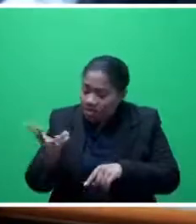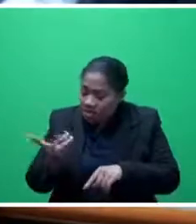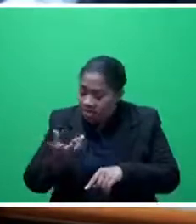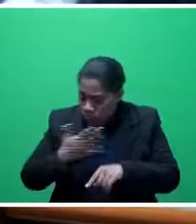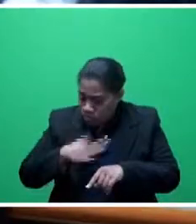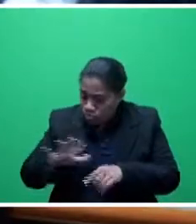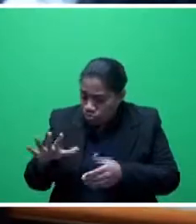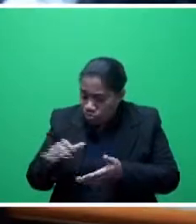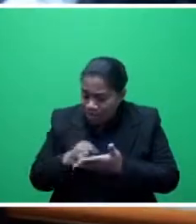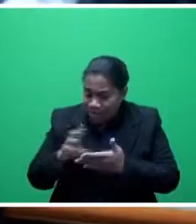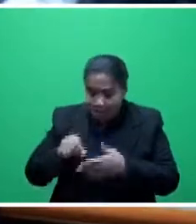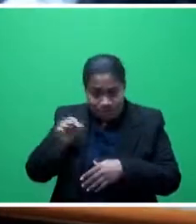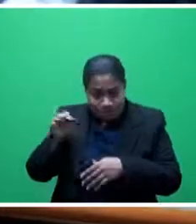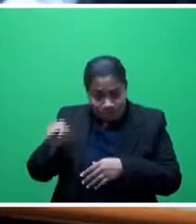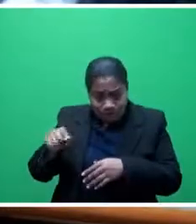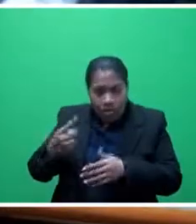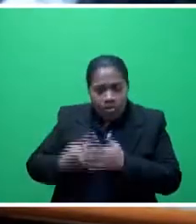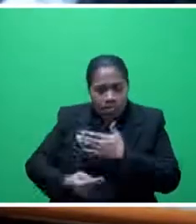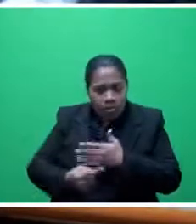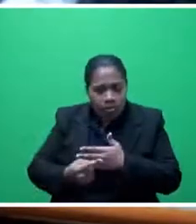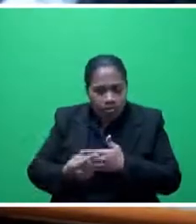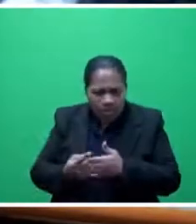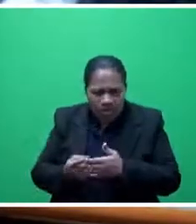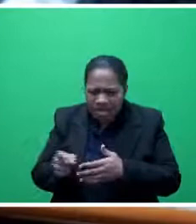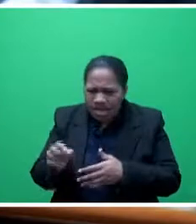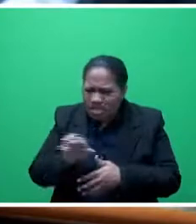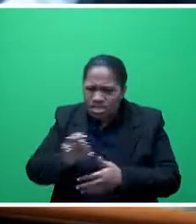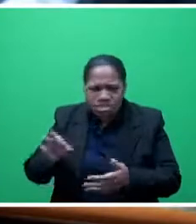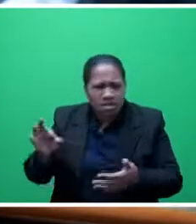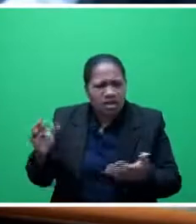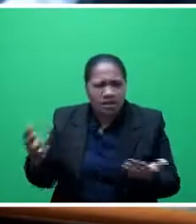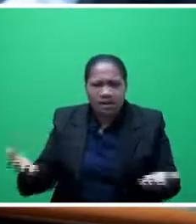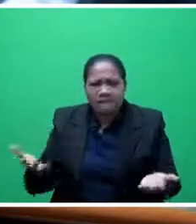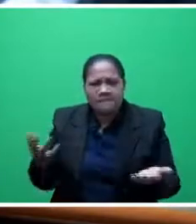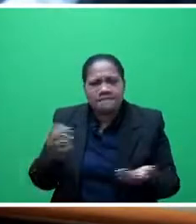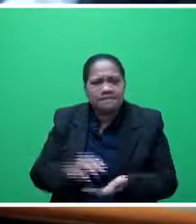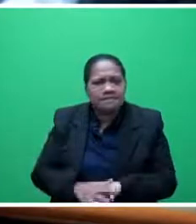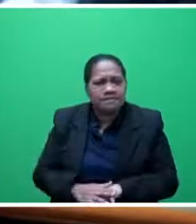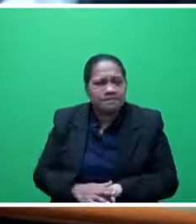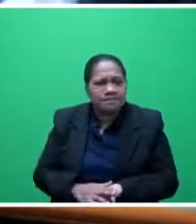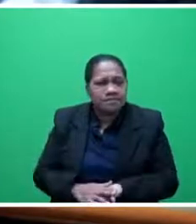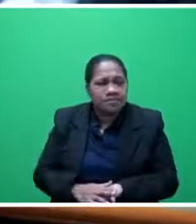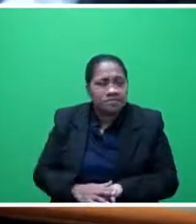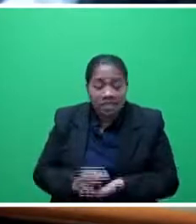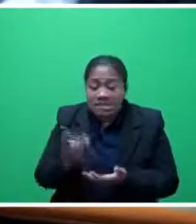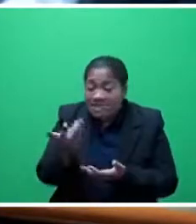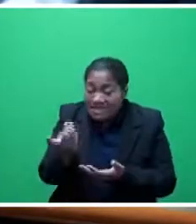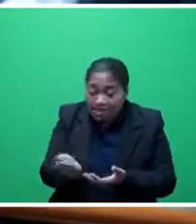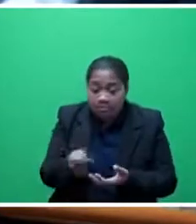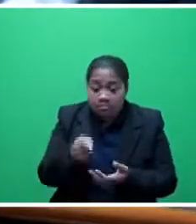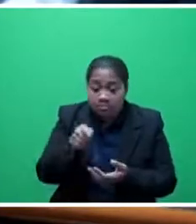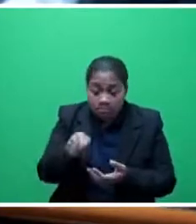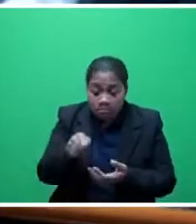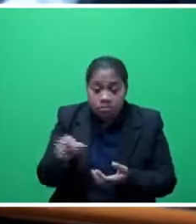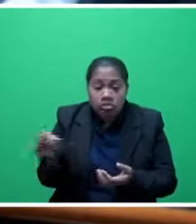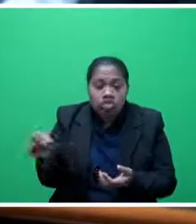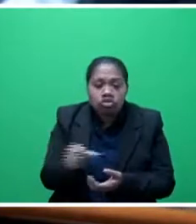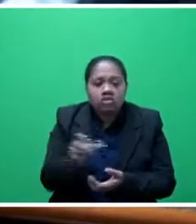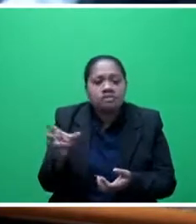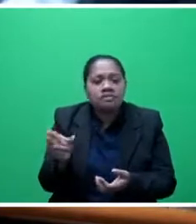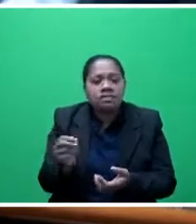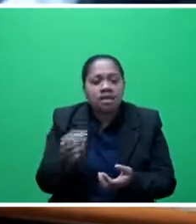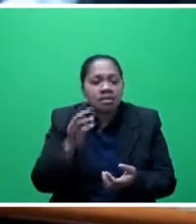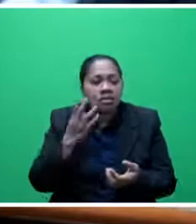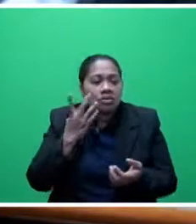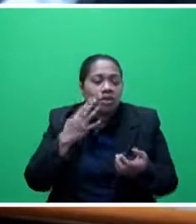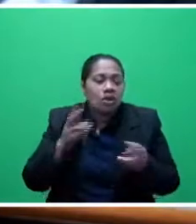it, Mr. Speaker, is not necessarily going. Some of these things should have been done in a normal time. This is